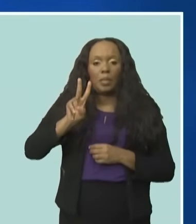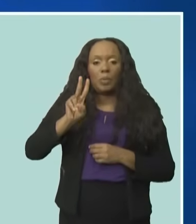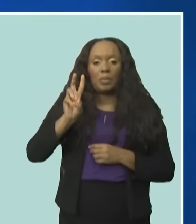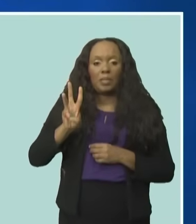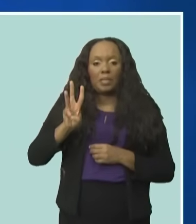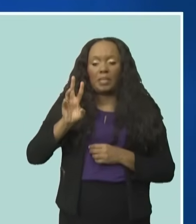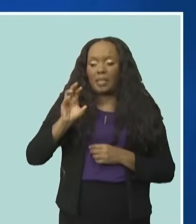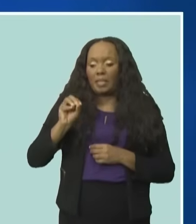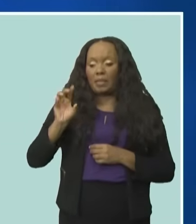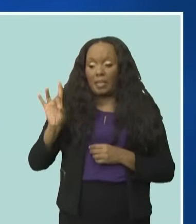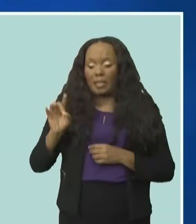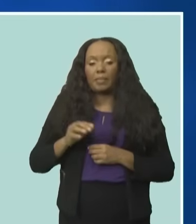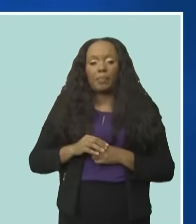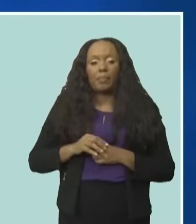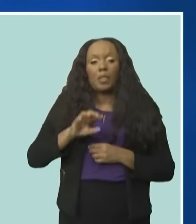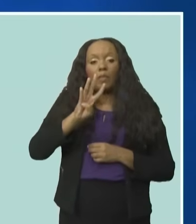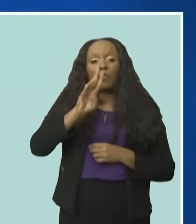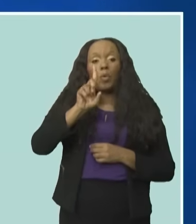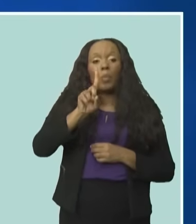418-2608 or